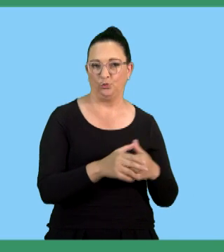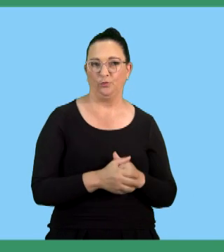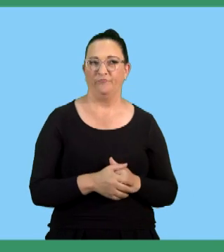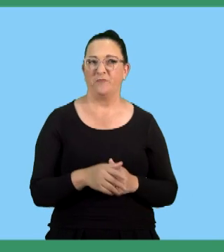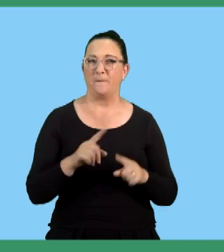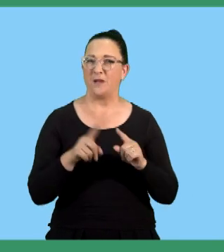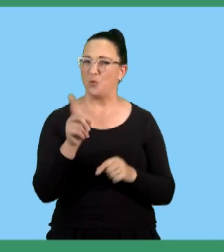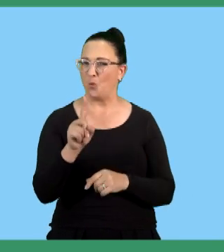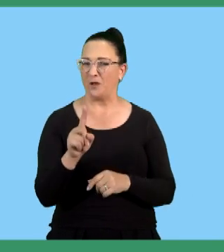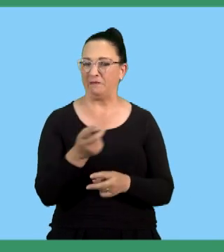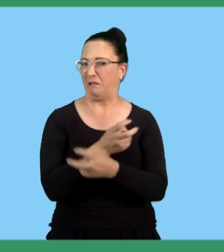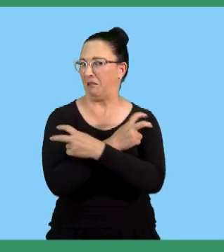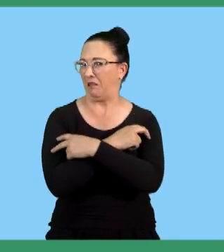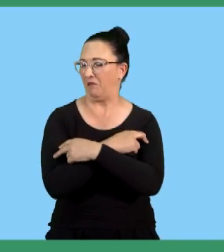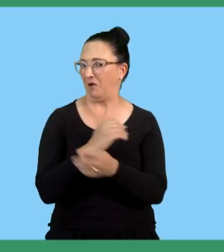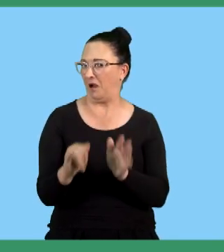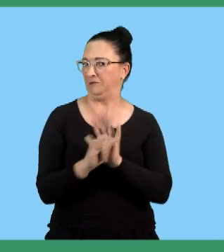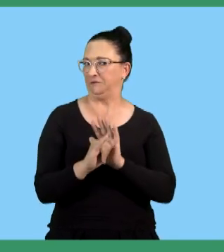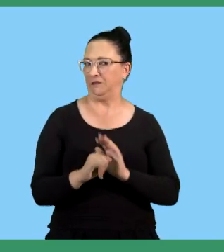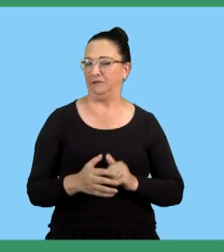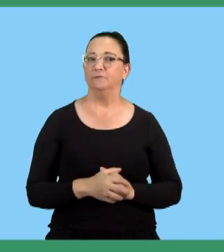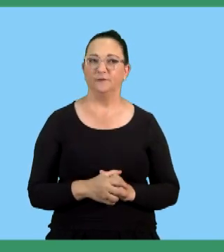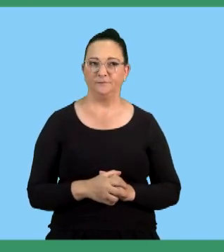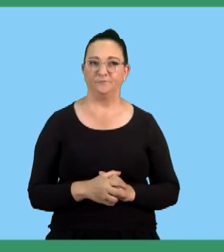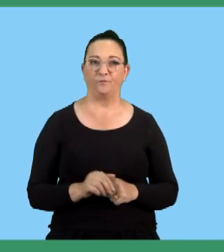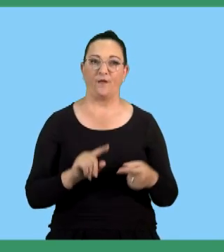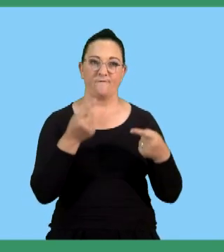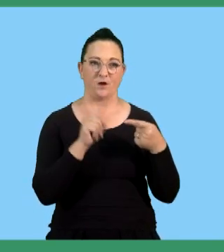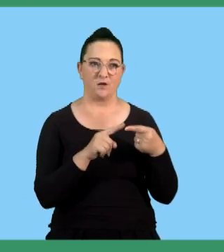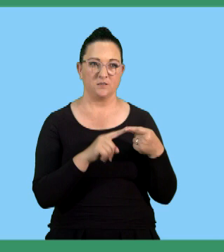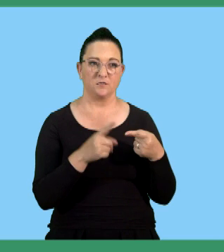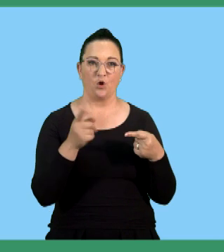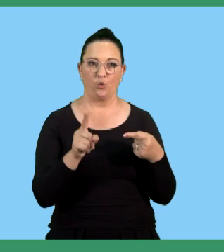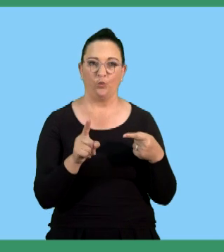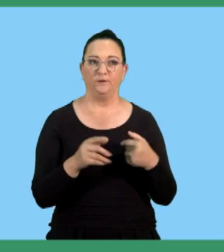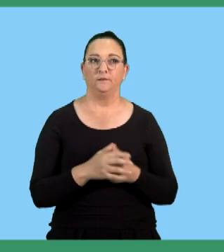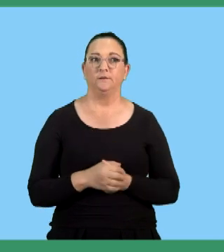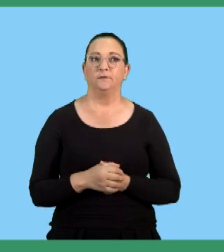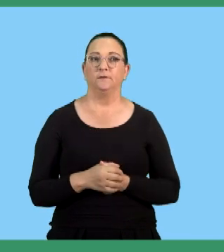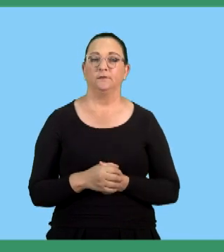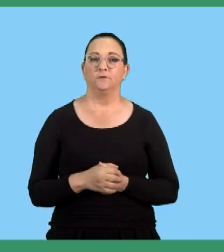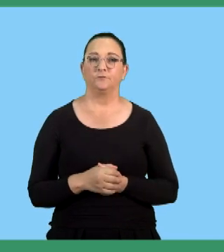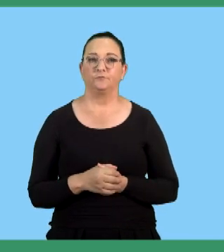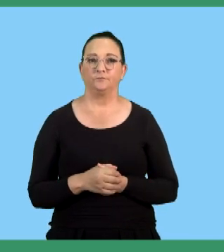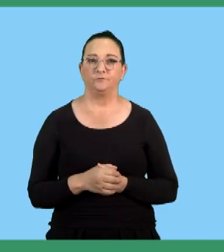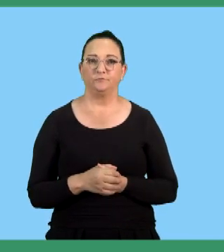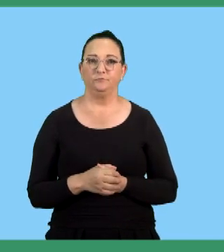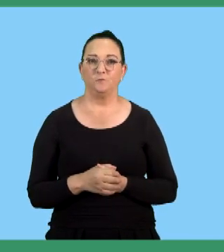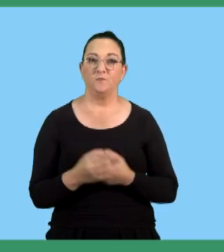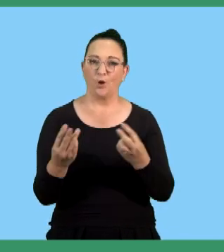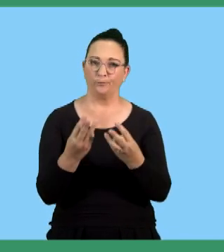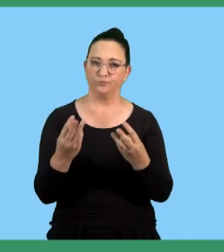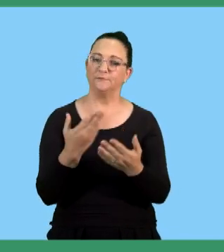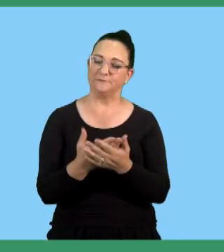the type of leave. Right. The first one is an employee is entitled to 10